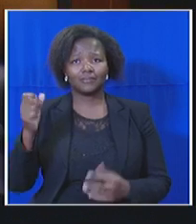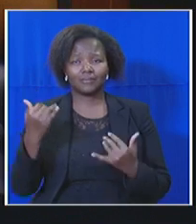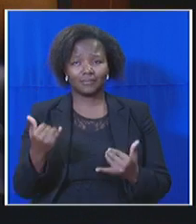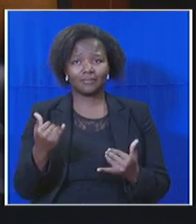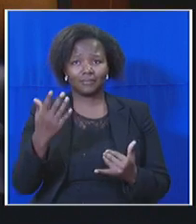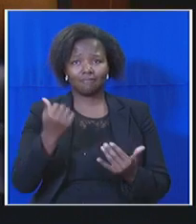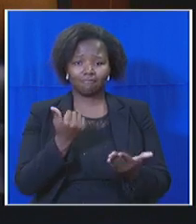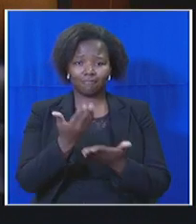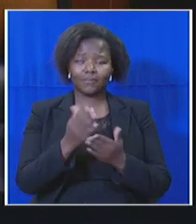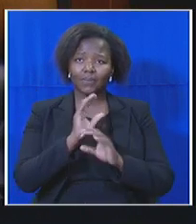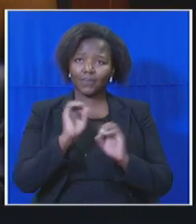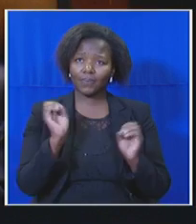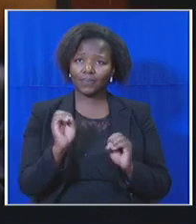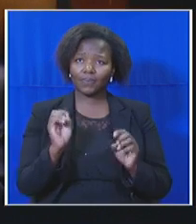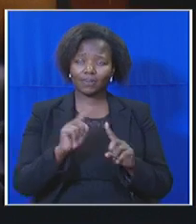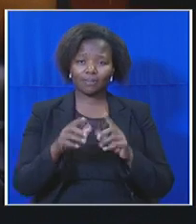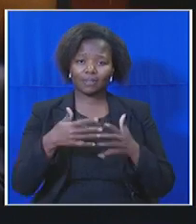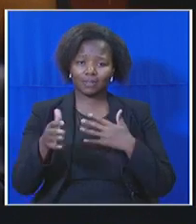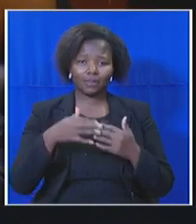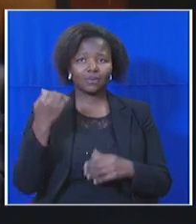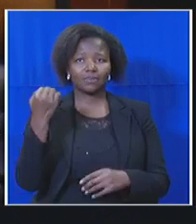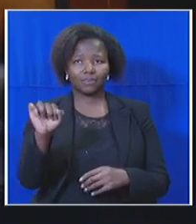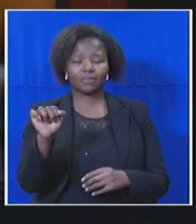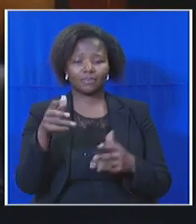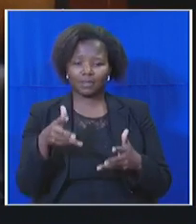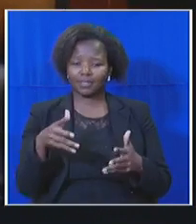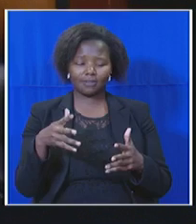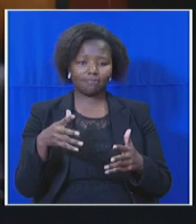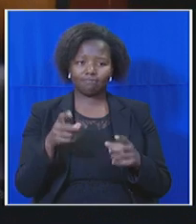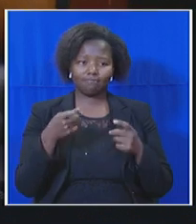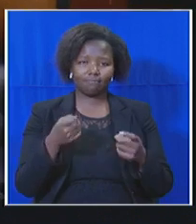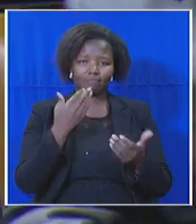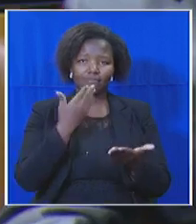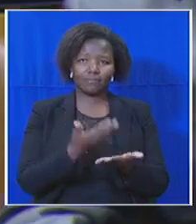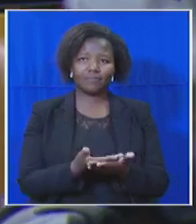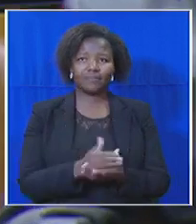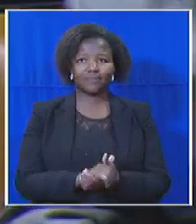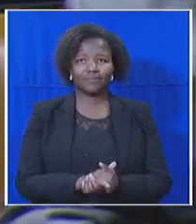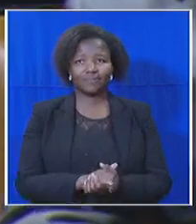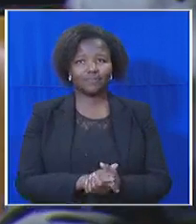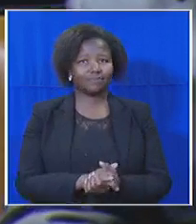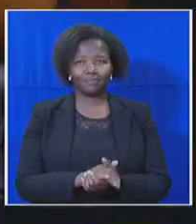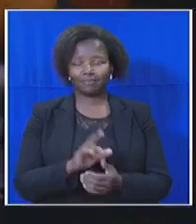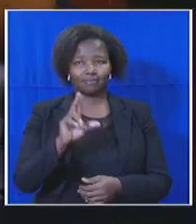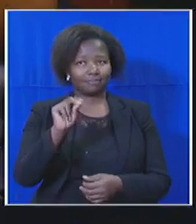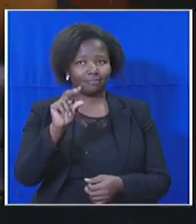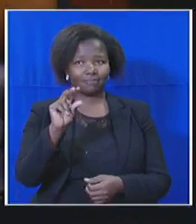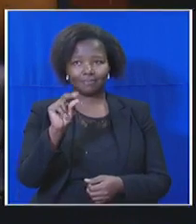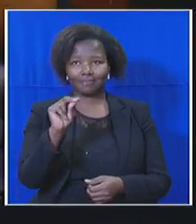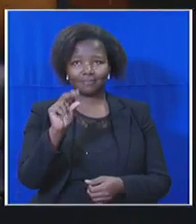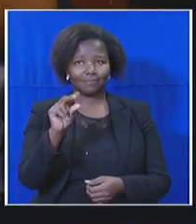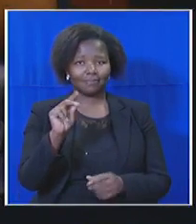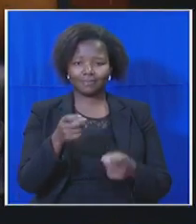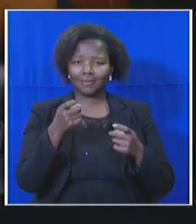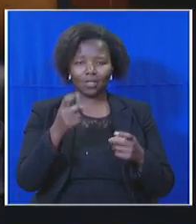rule. Anyway, it's gone, it's objected to, so it's irrelevant. Okay, I was being proactive. That's not being provocative. You can't proactively break